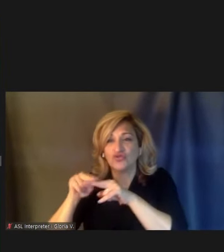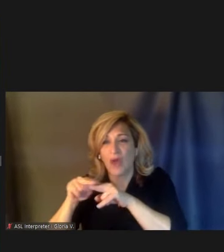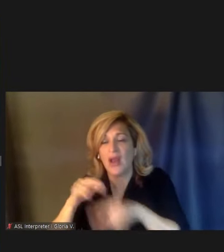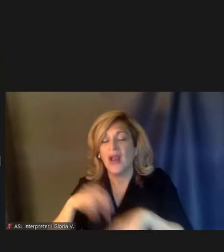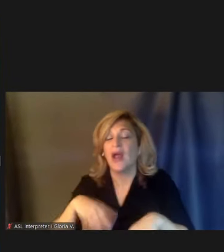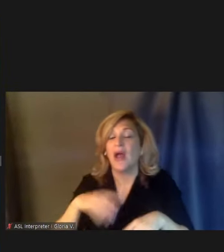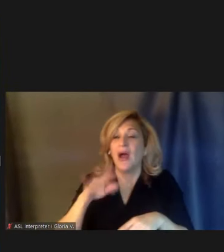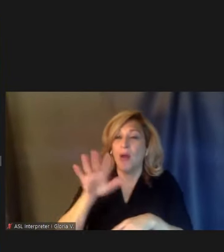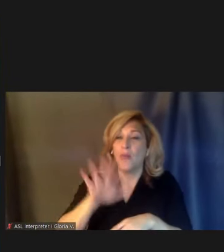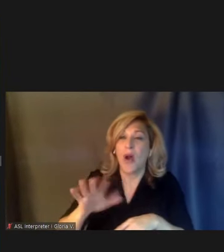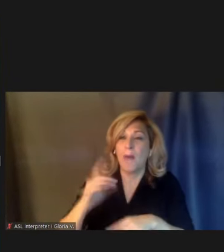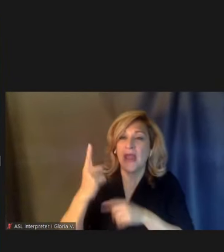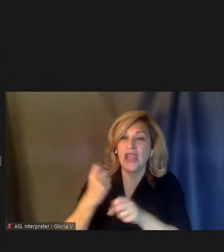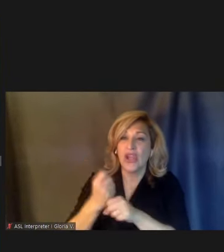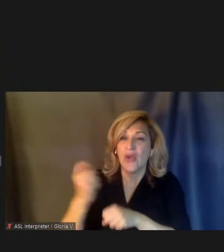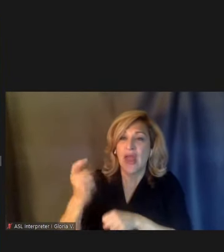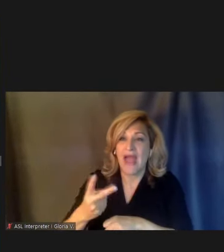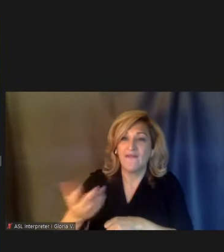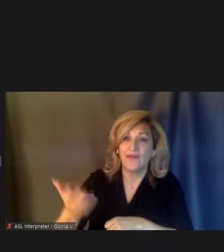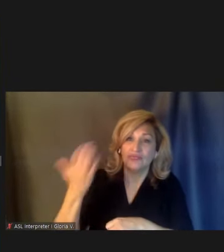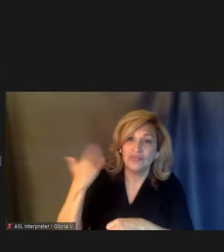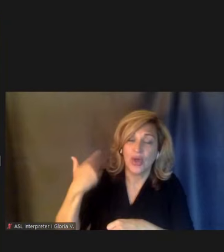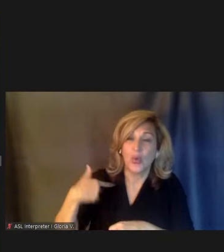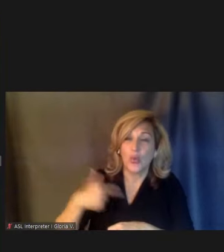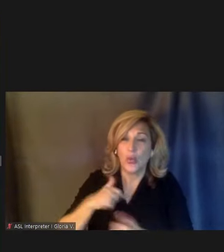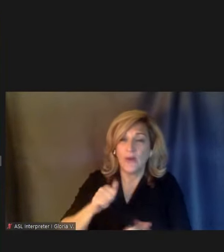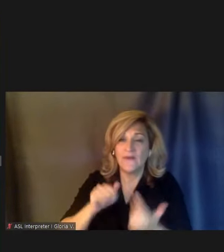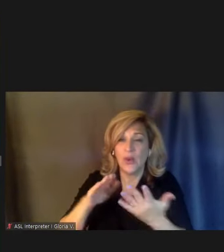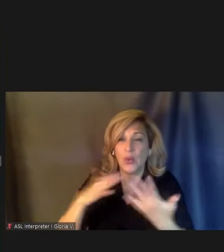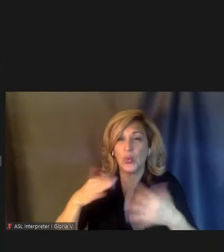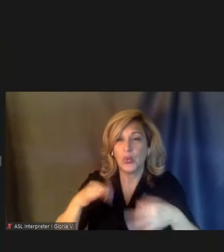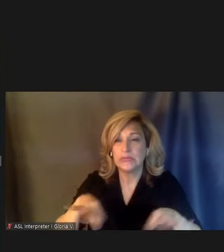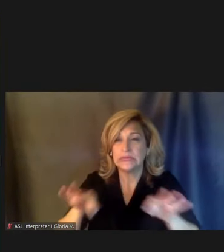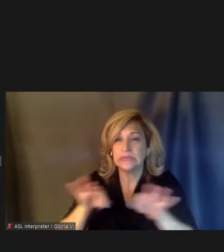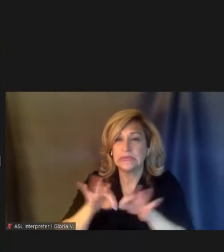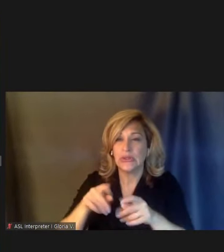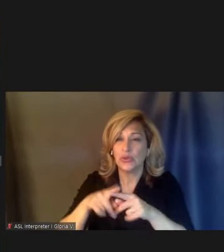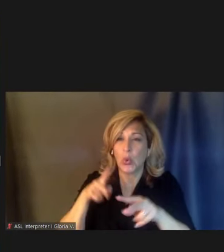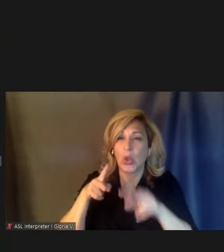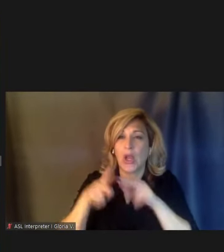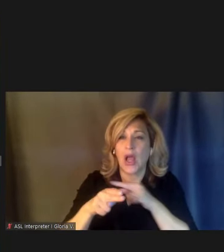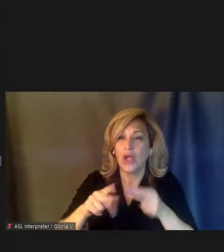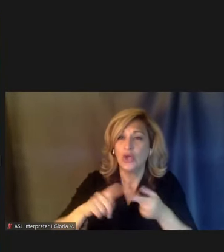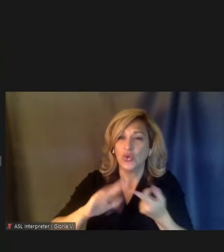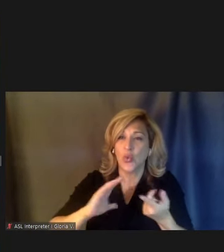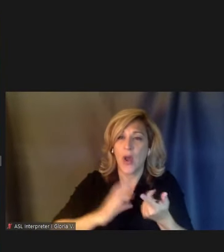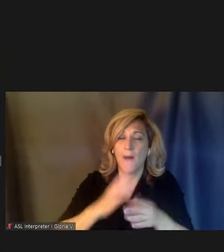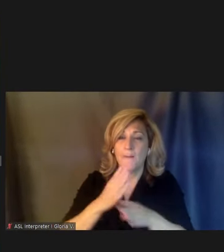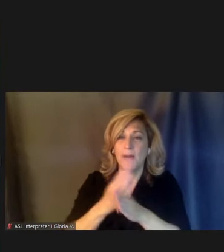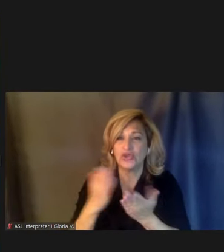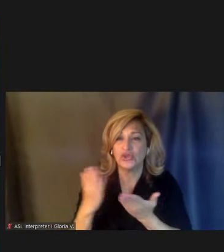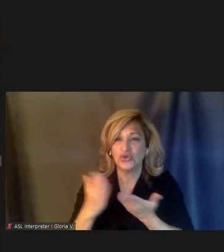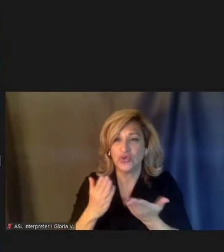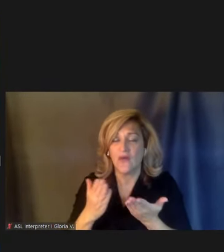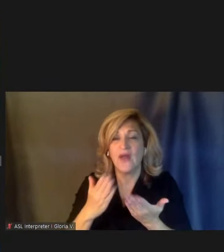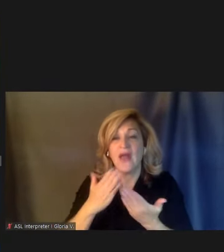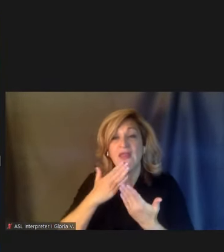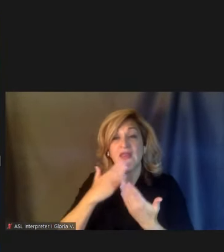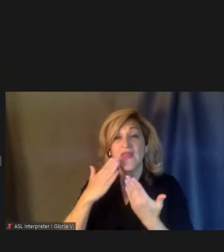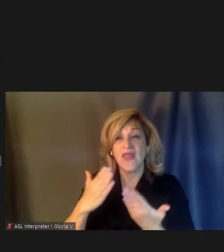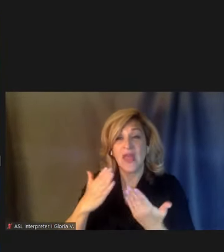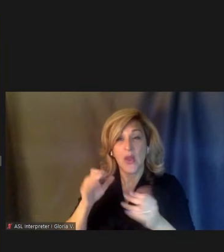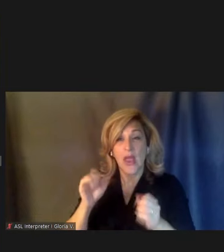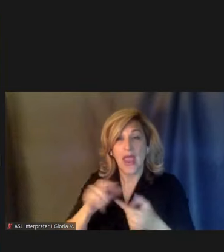year and a half to 2 years ago, we were facing a significant cut to our bus service, which we were thankfully able to mostly